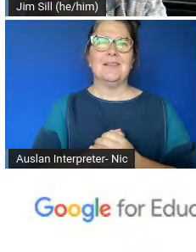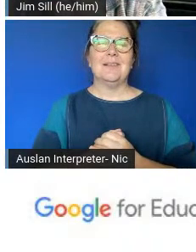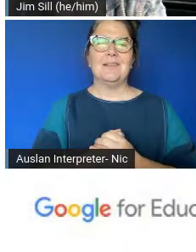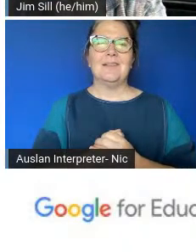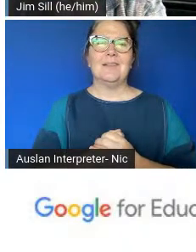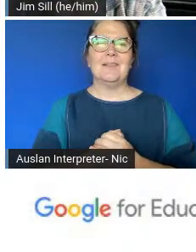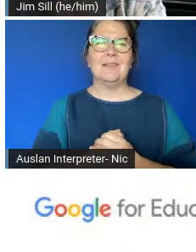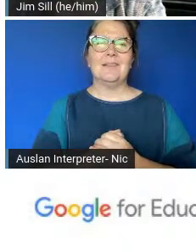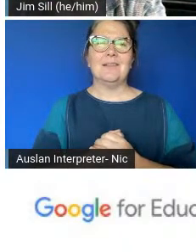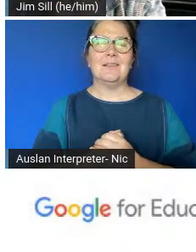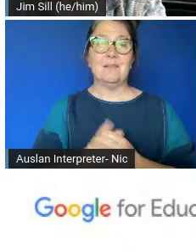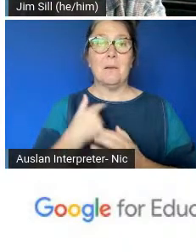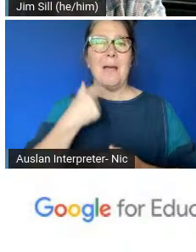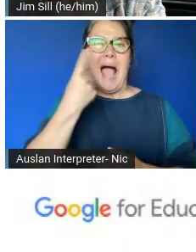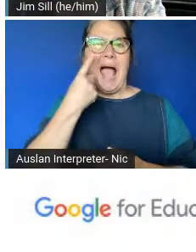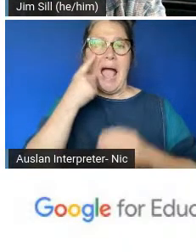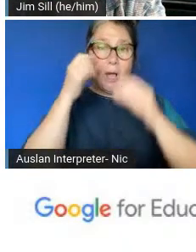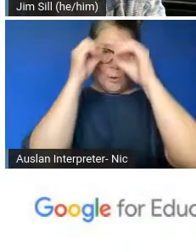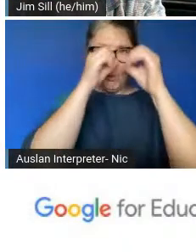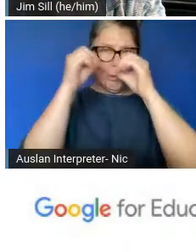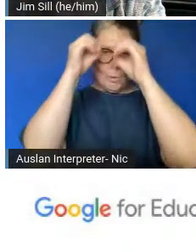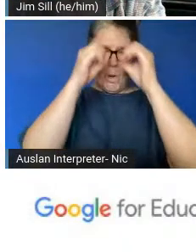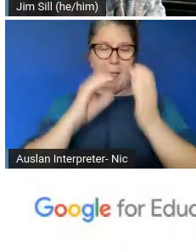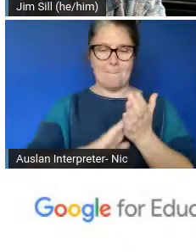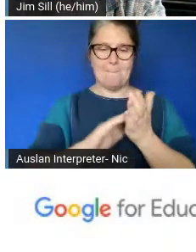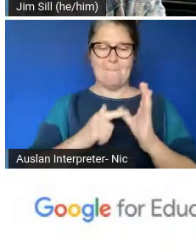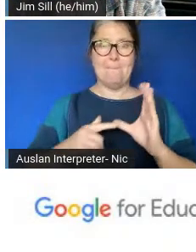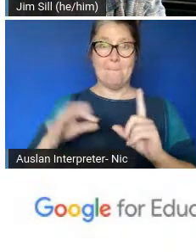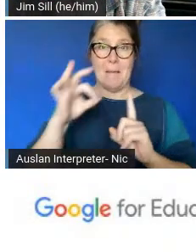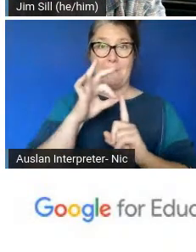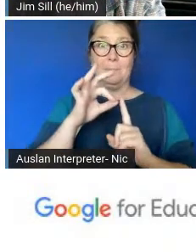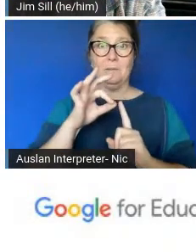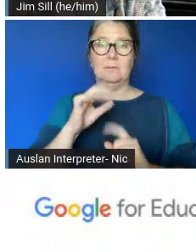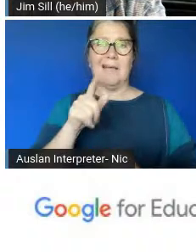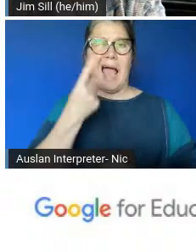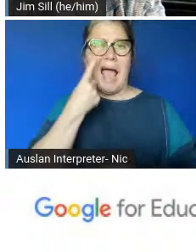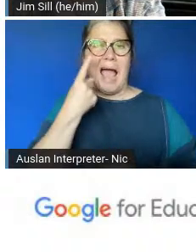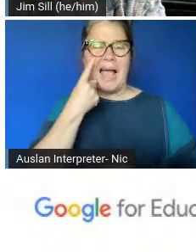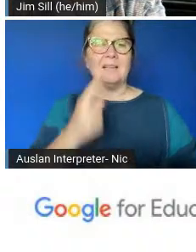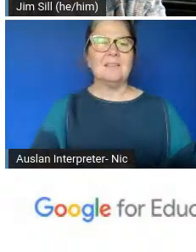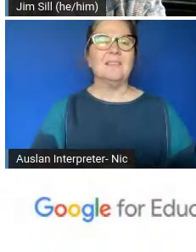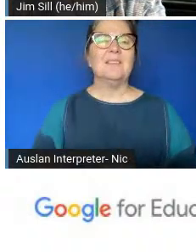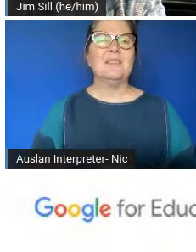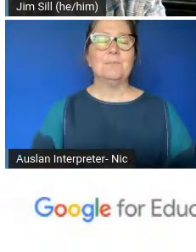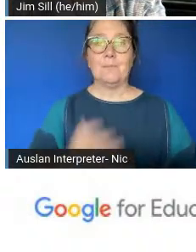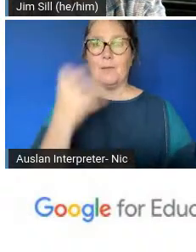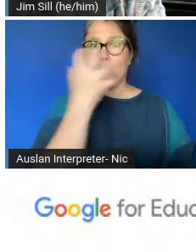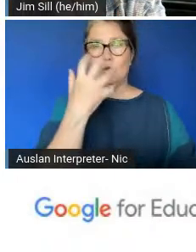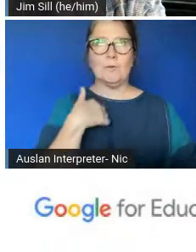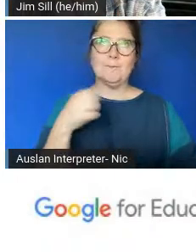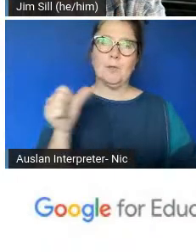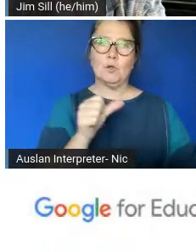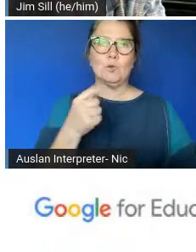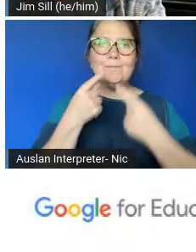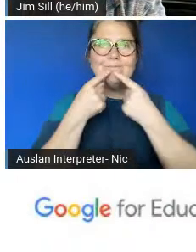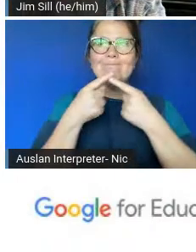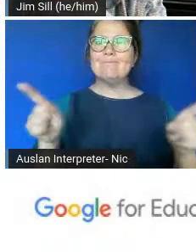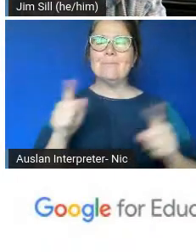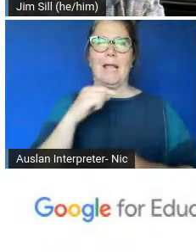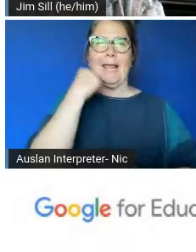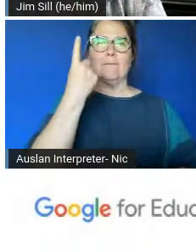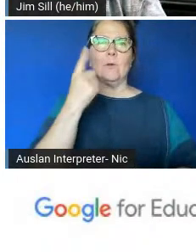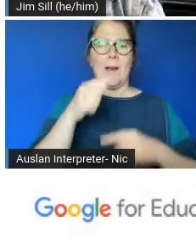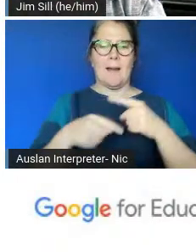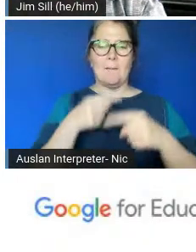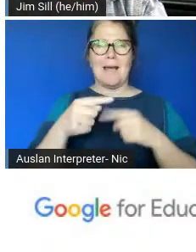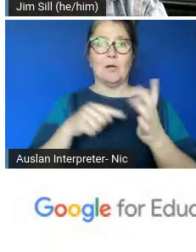Maps. Ooh, this is going to be awful. Oh, Jim, I should tell everybody about Toby. No, I think